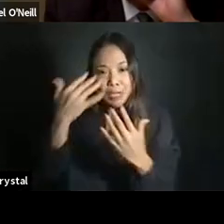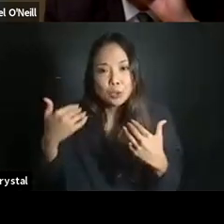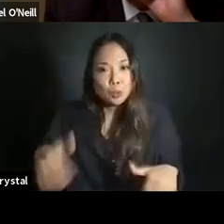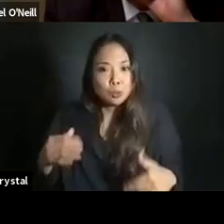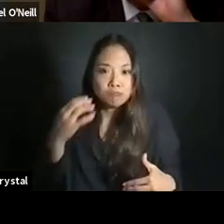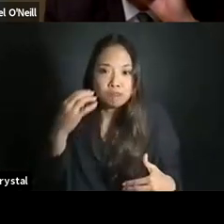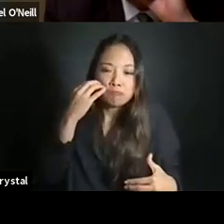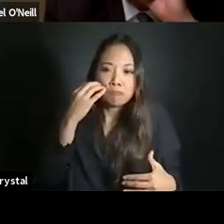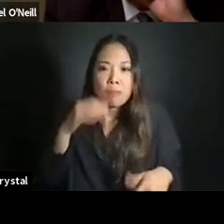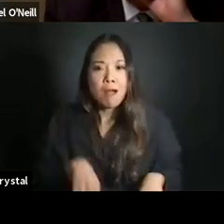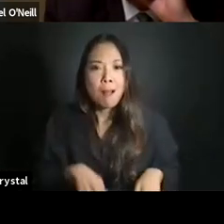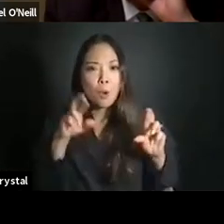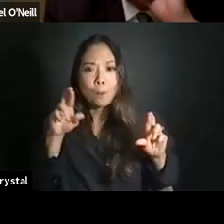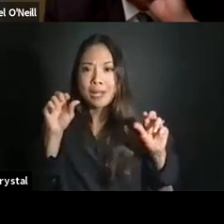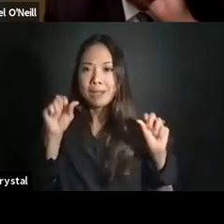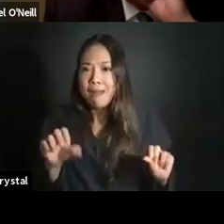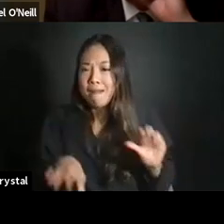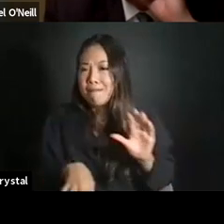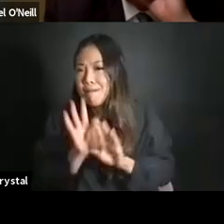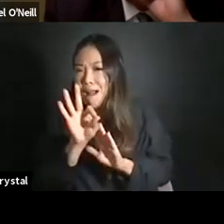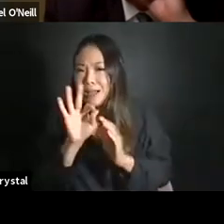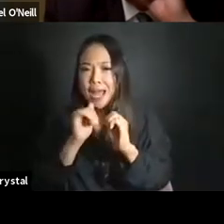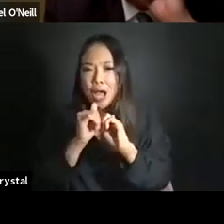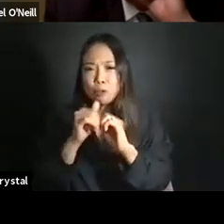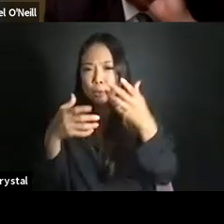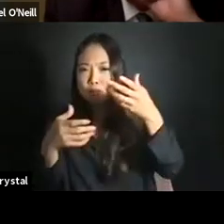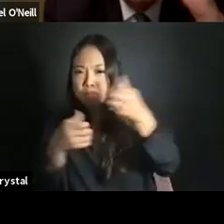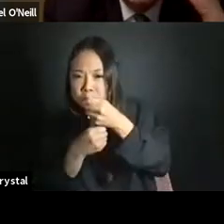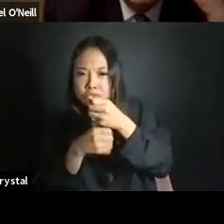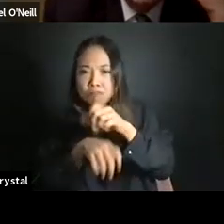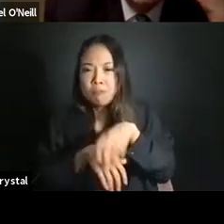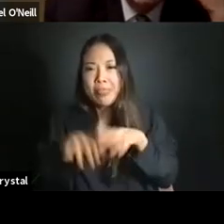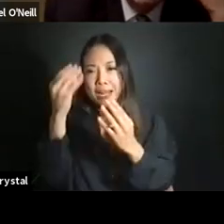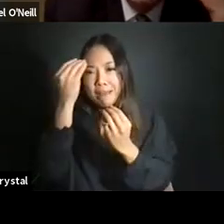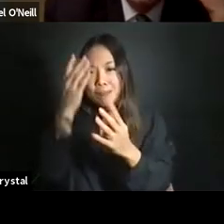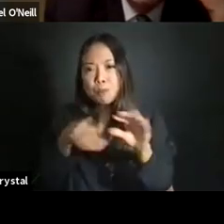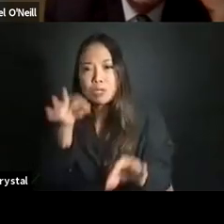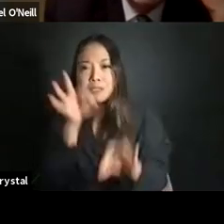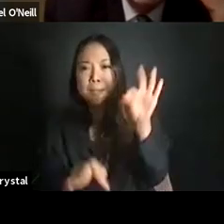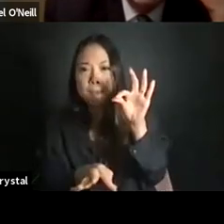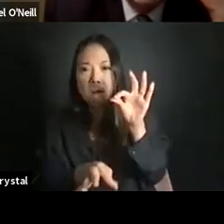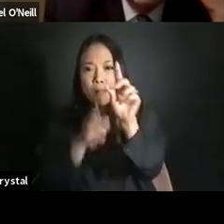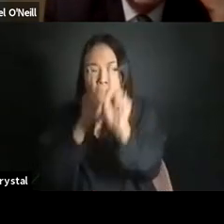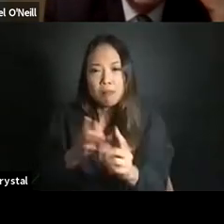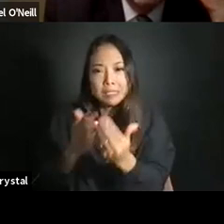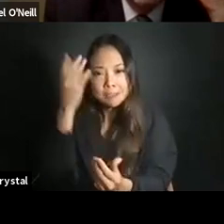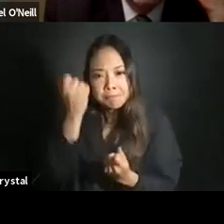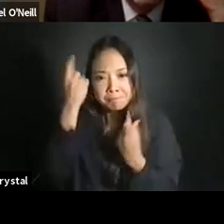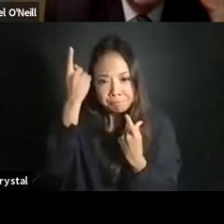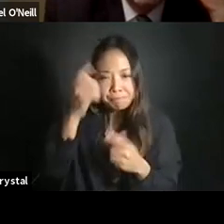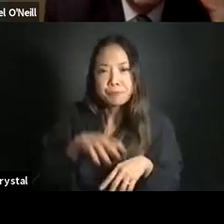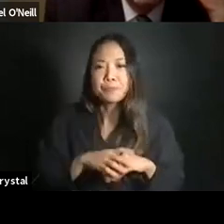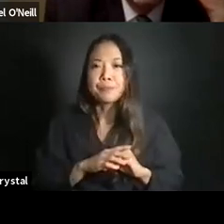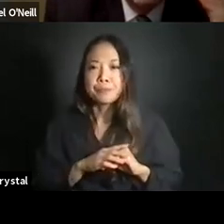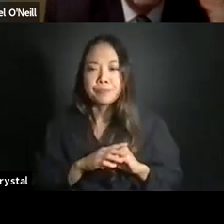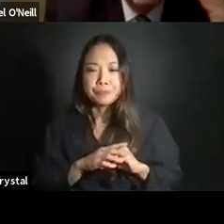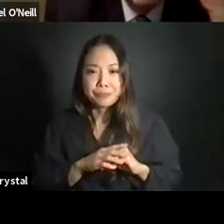available quickly the links to where people will find information around those things and again the issue is i